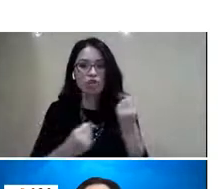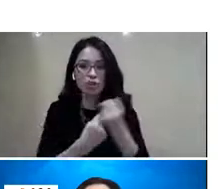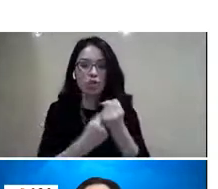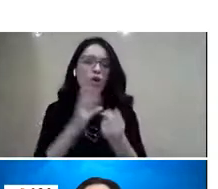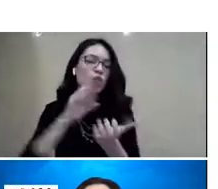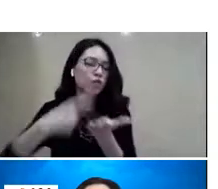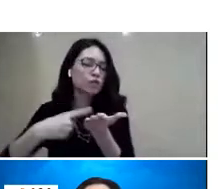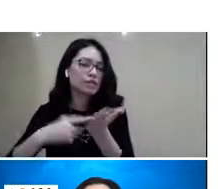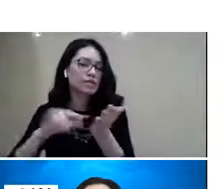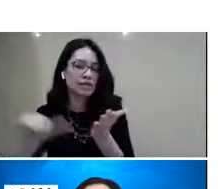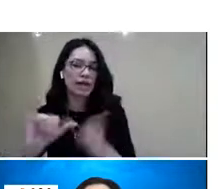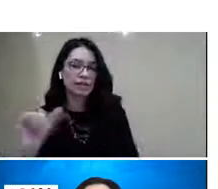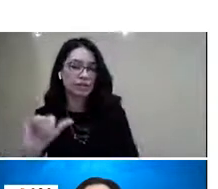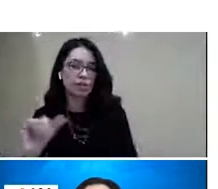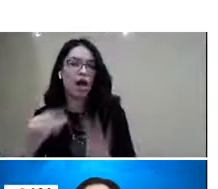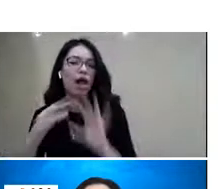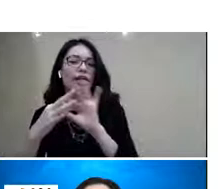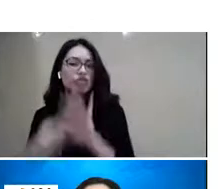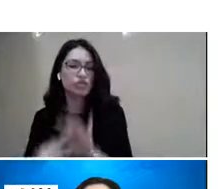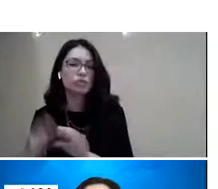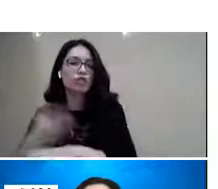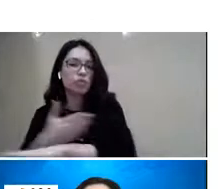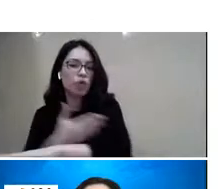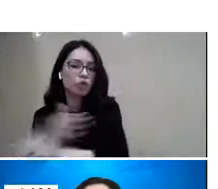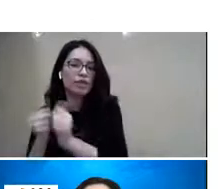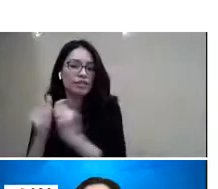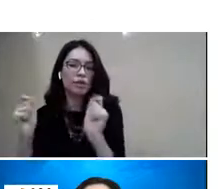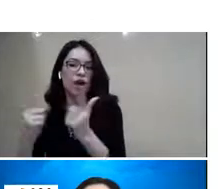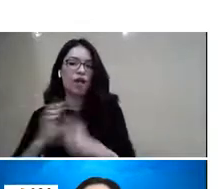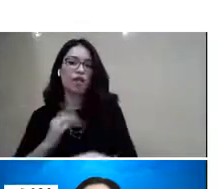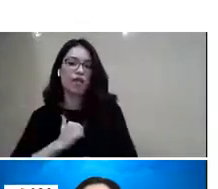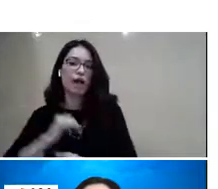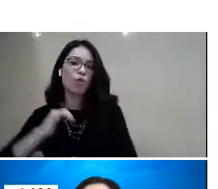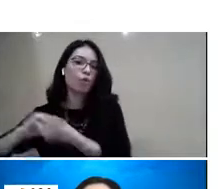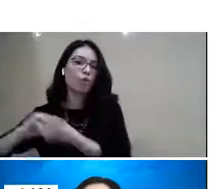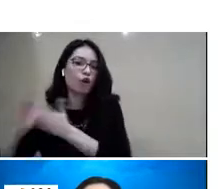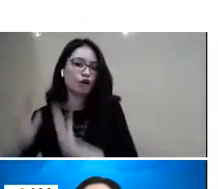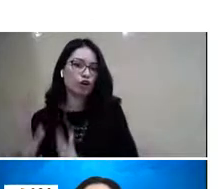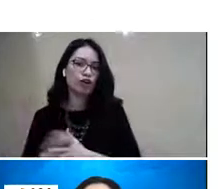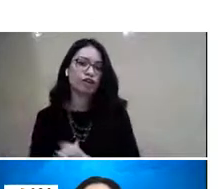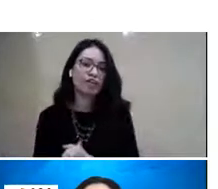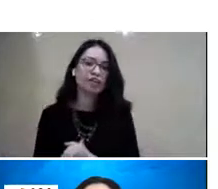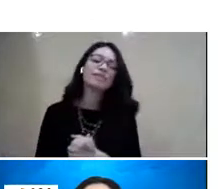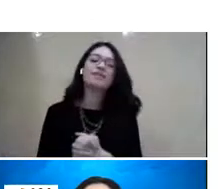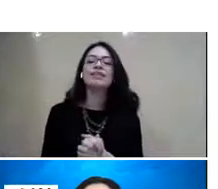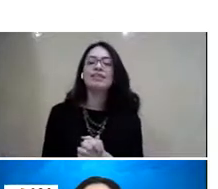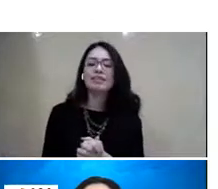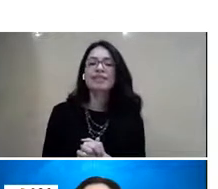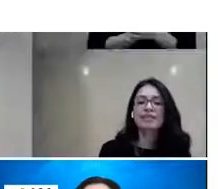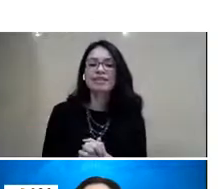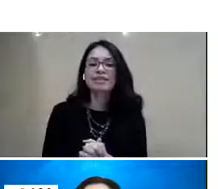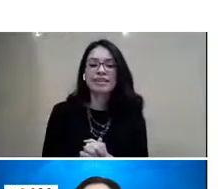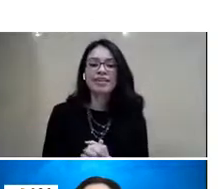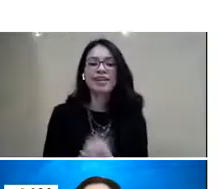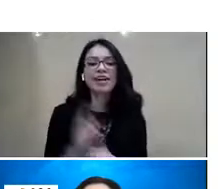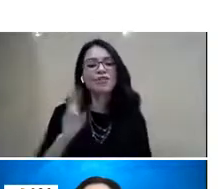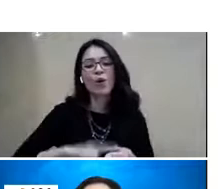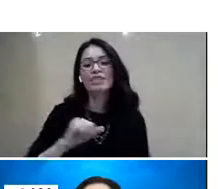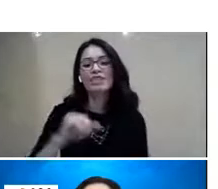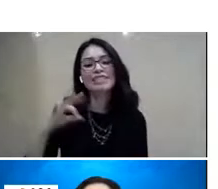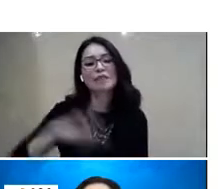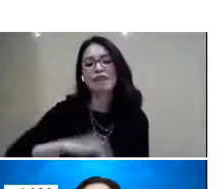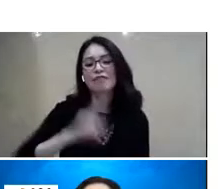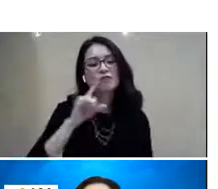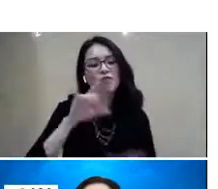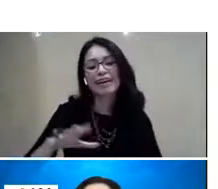progress with all of our partners. Of course, we don't need to say the benefits for kids or for families. All of you know, that's why you took the